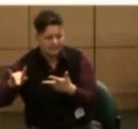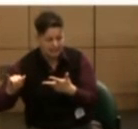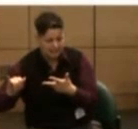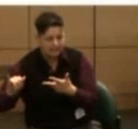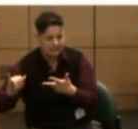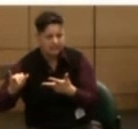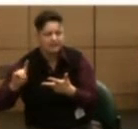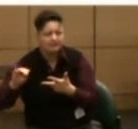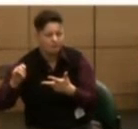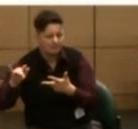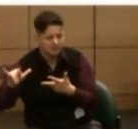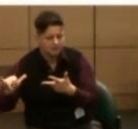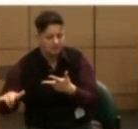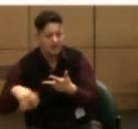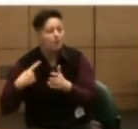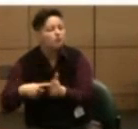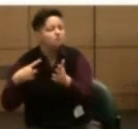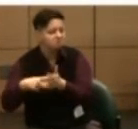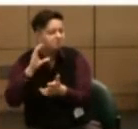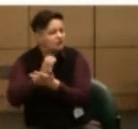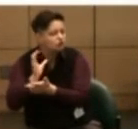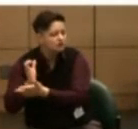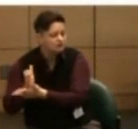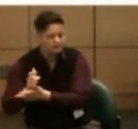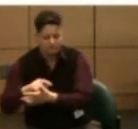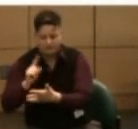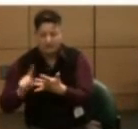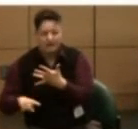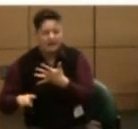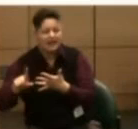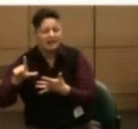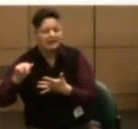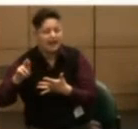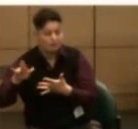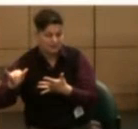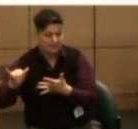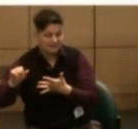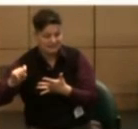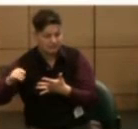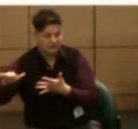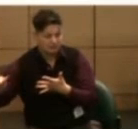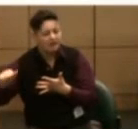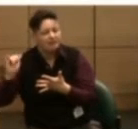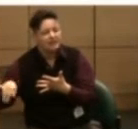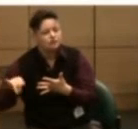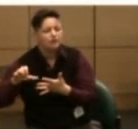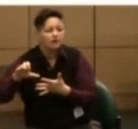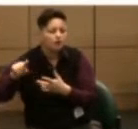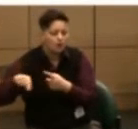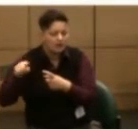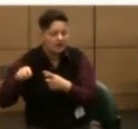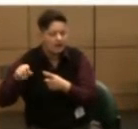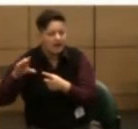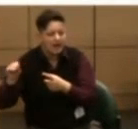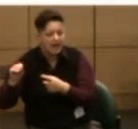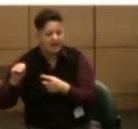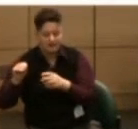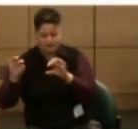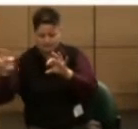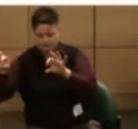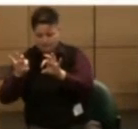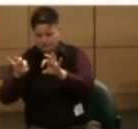I'll show a few pictures of these. Labyrinthine dysplasias, where the cochlea and the semicircular canals